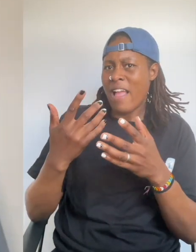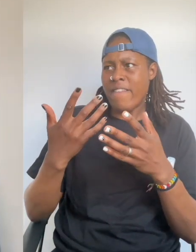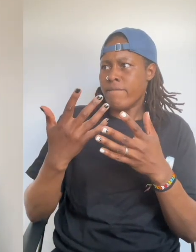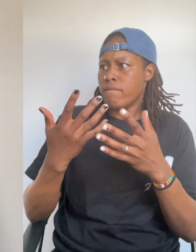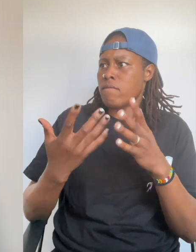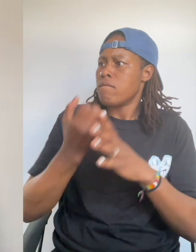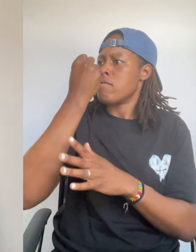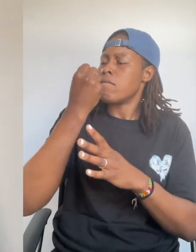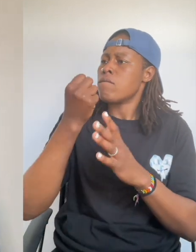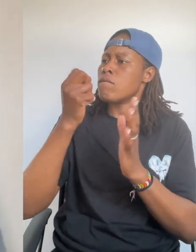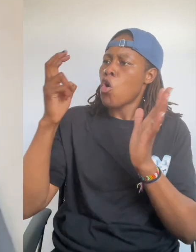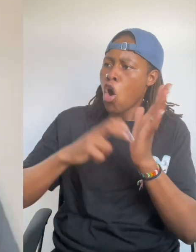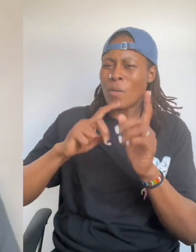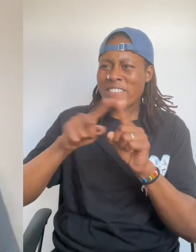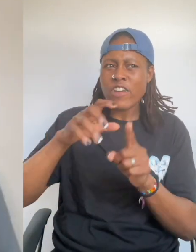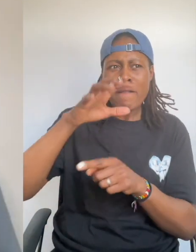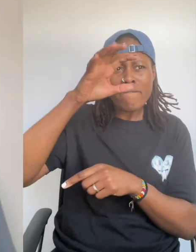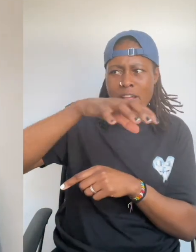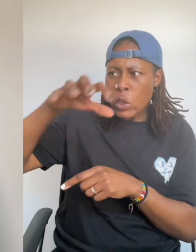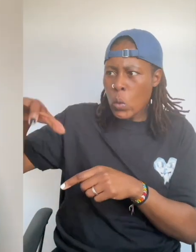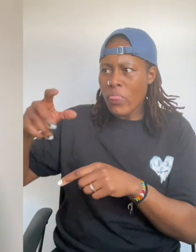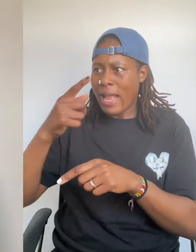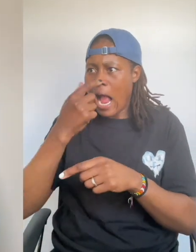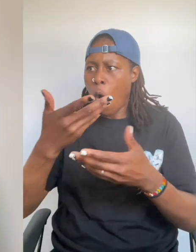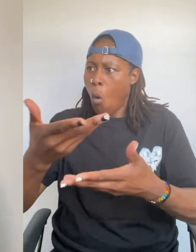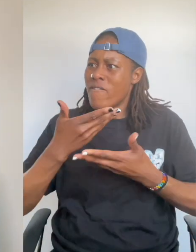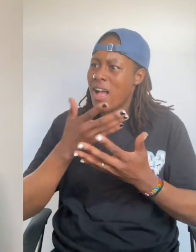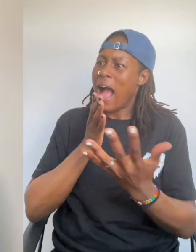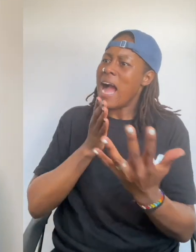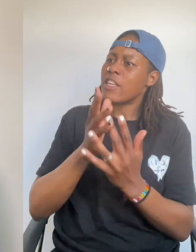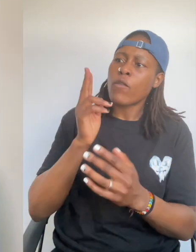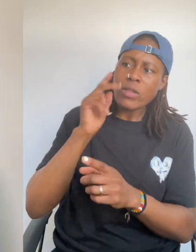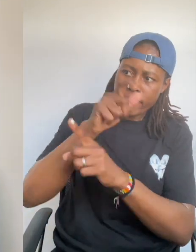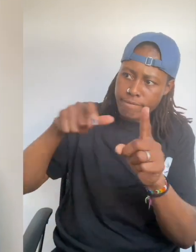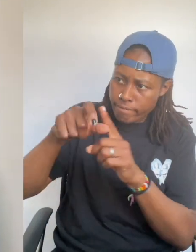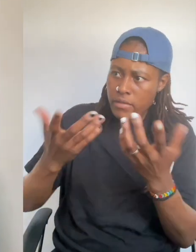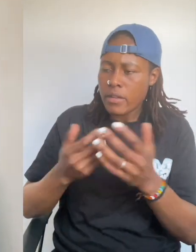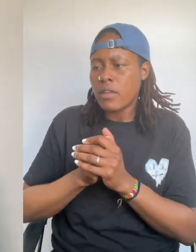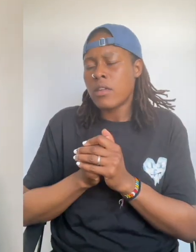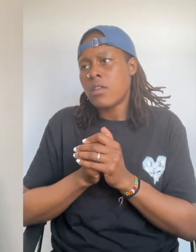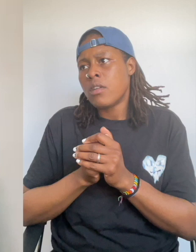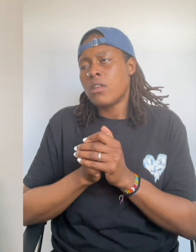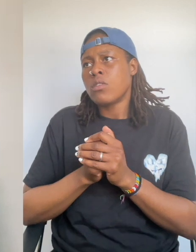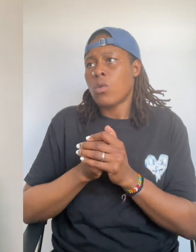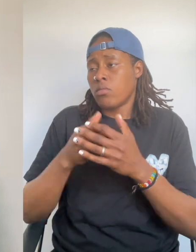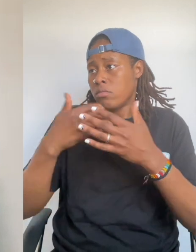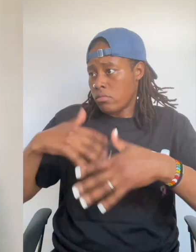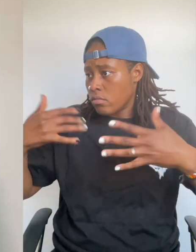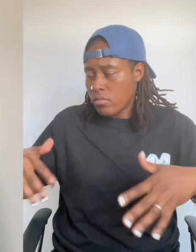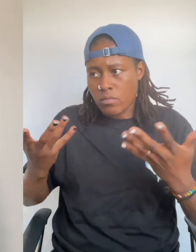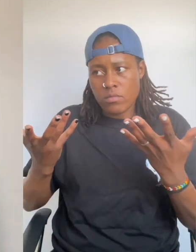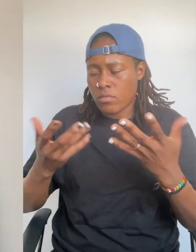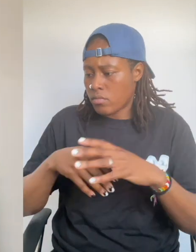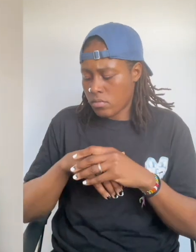the big contracts with these different venues that offer access. And yes,